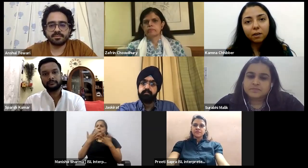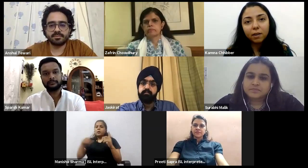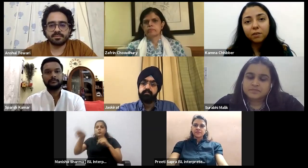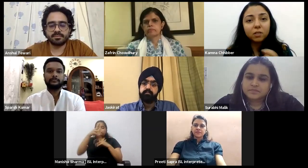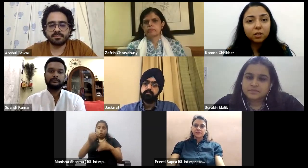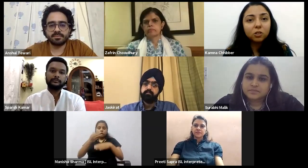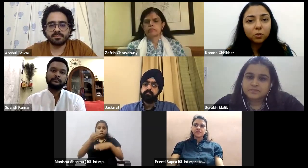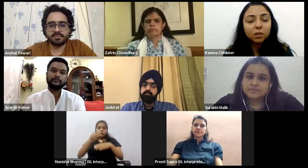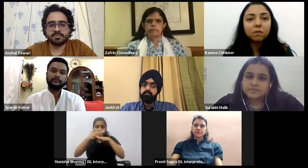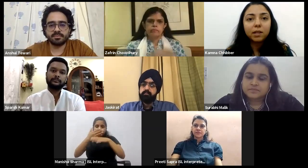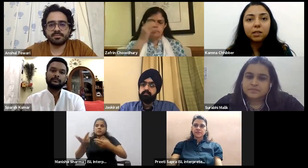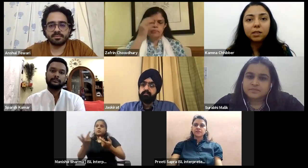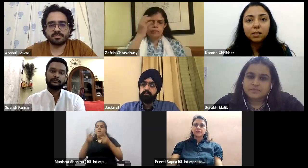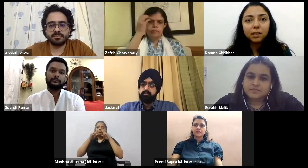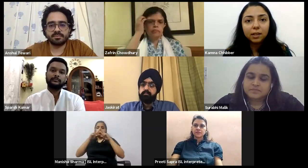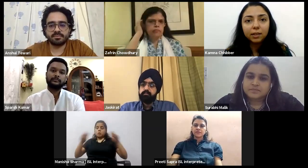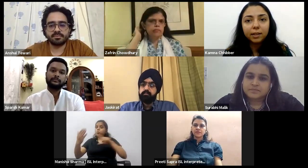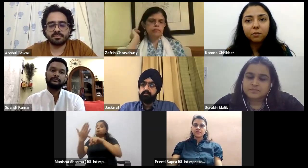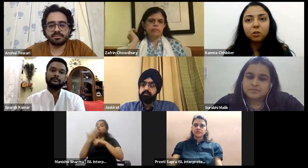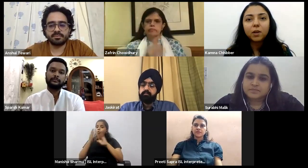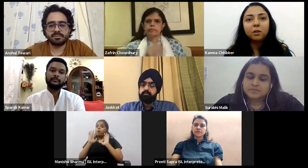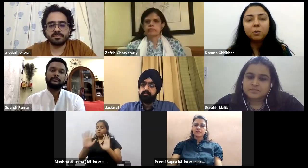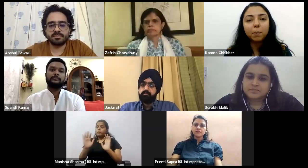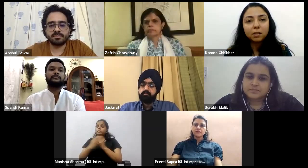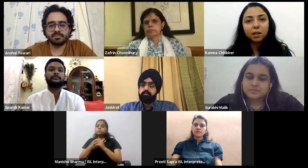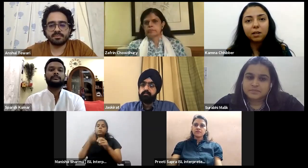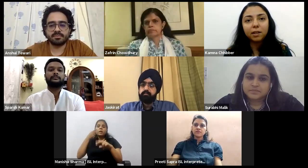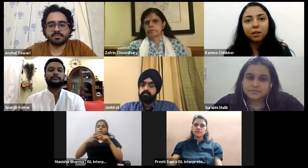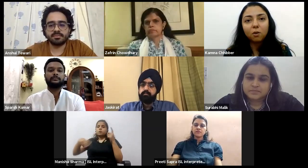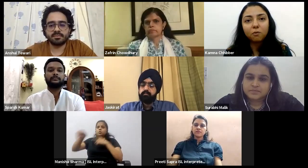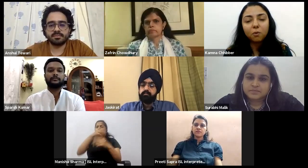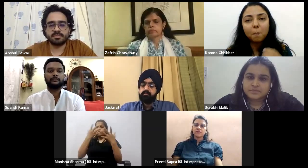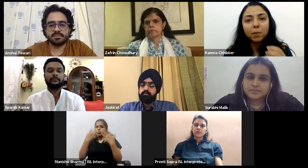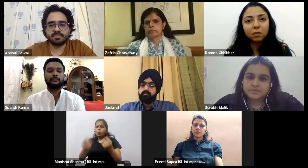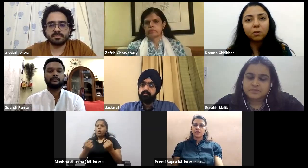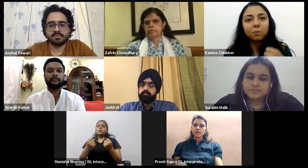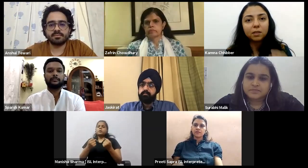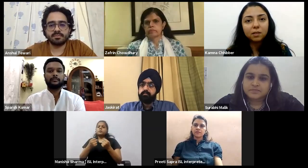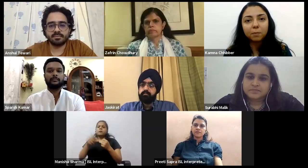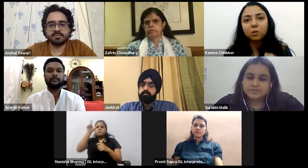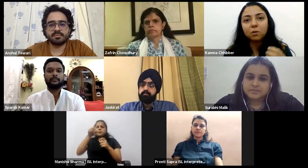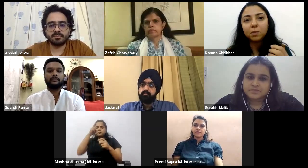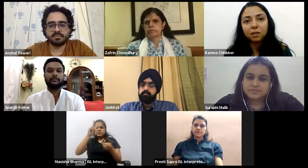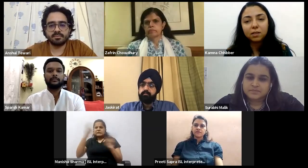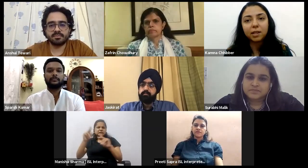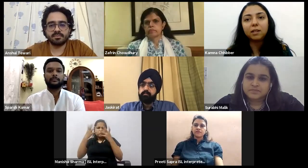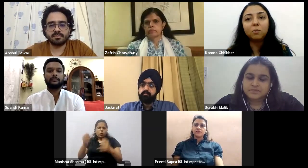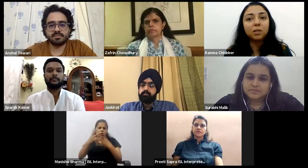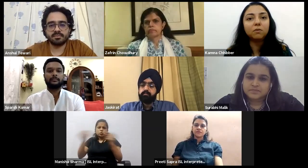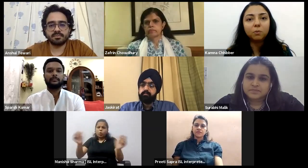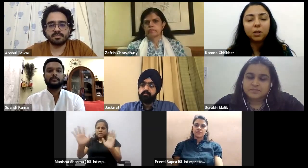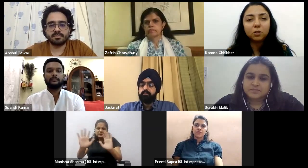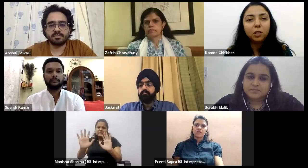share, and research shows this very consistently, that if you're trying to bust any kind of myth or misconception or